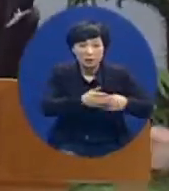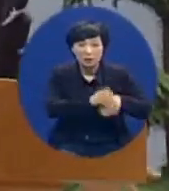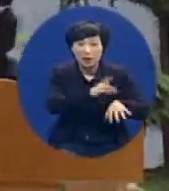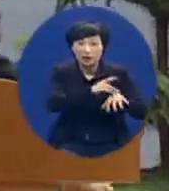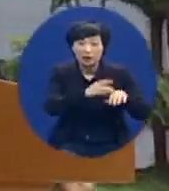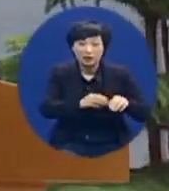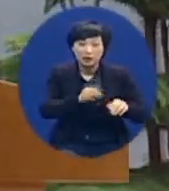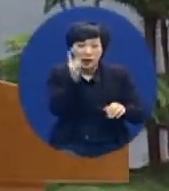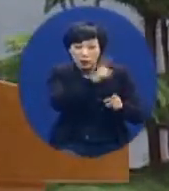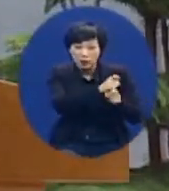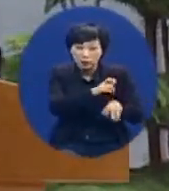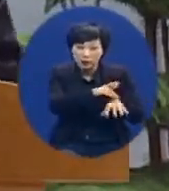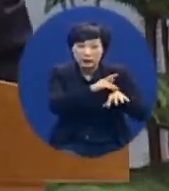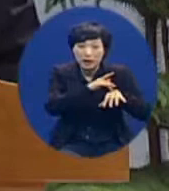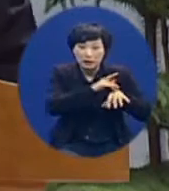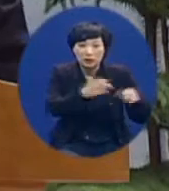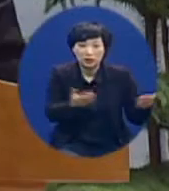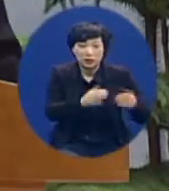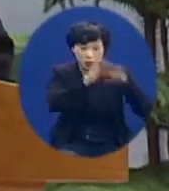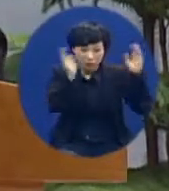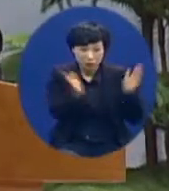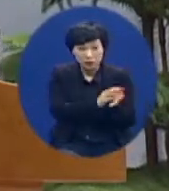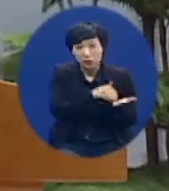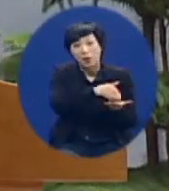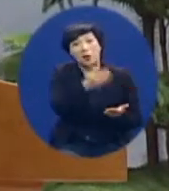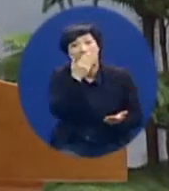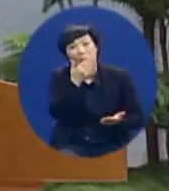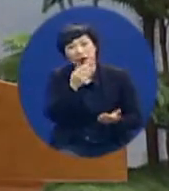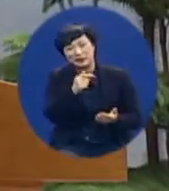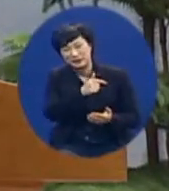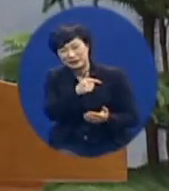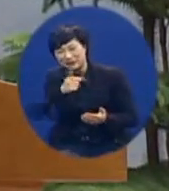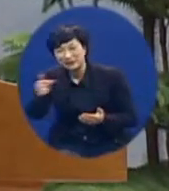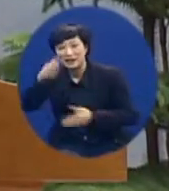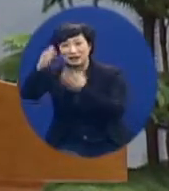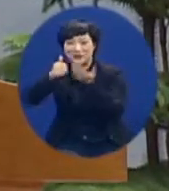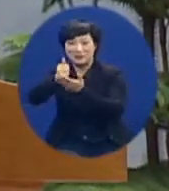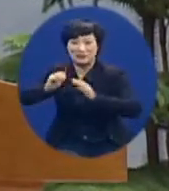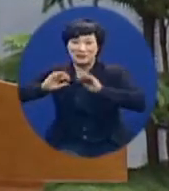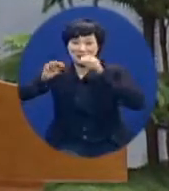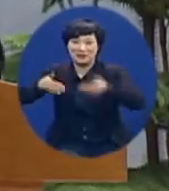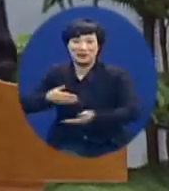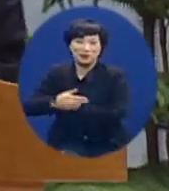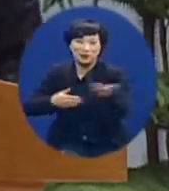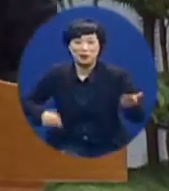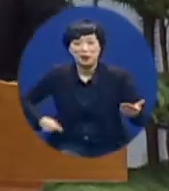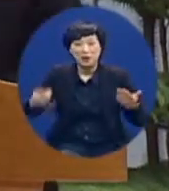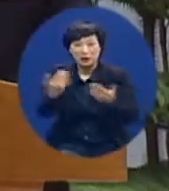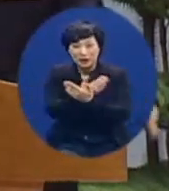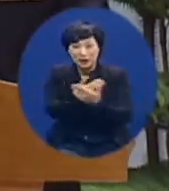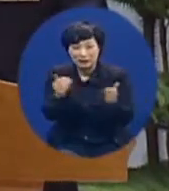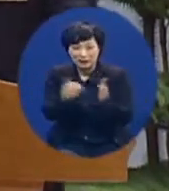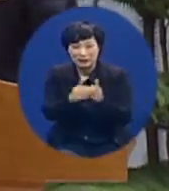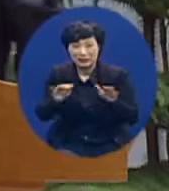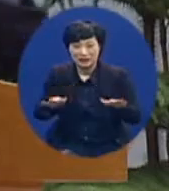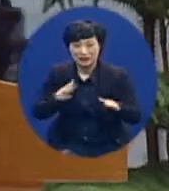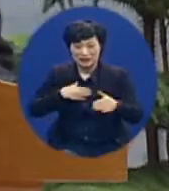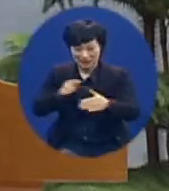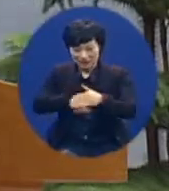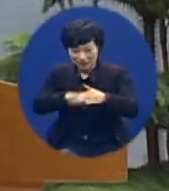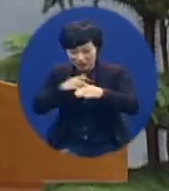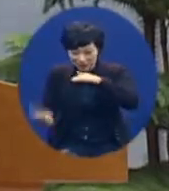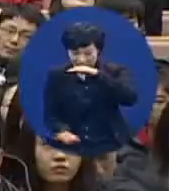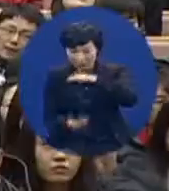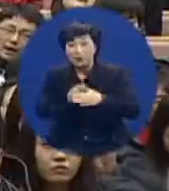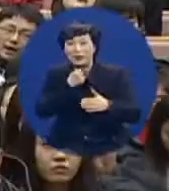the devil in you will be driven out by the righteous of God and the kingdom of heaven will come upon